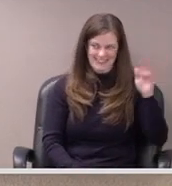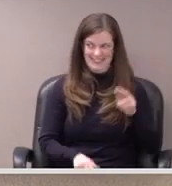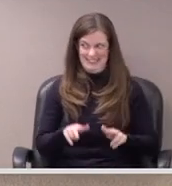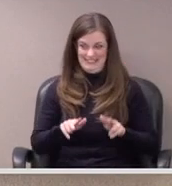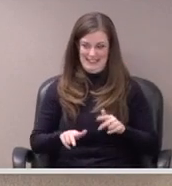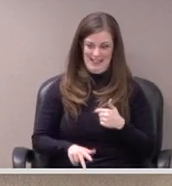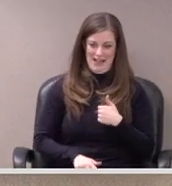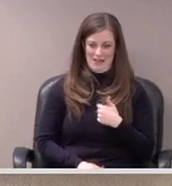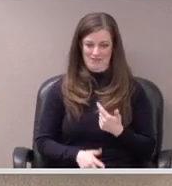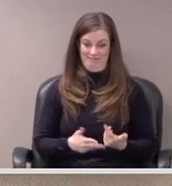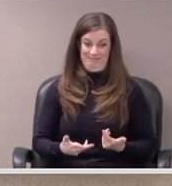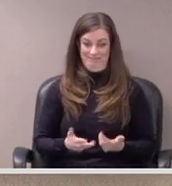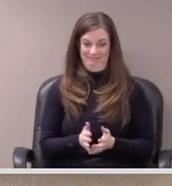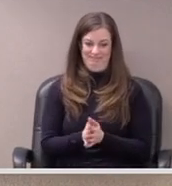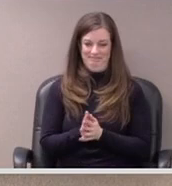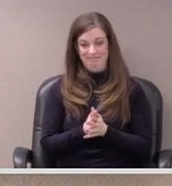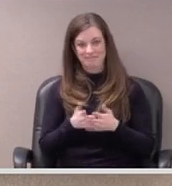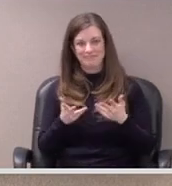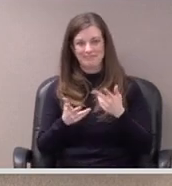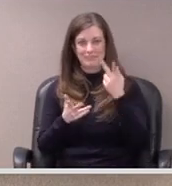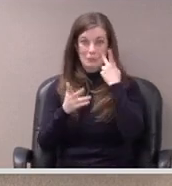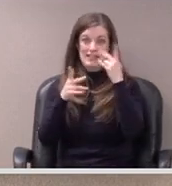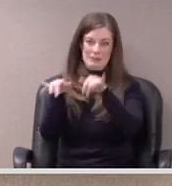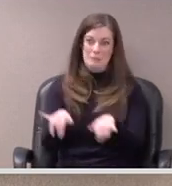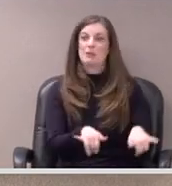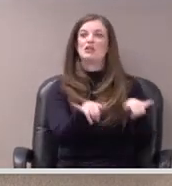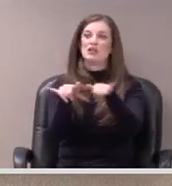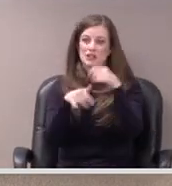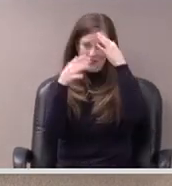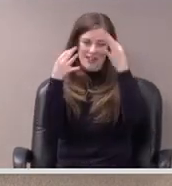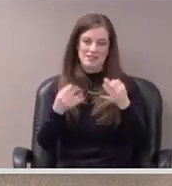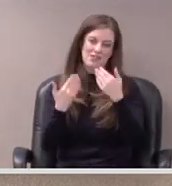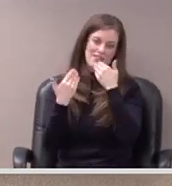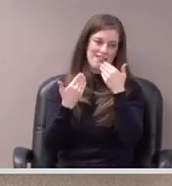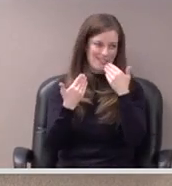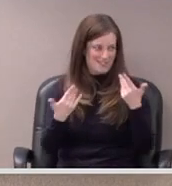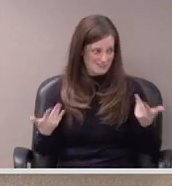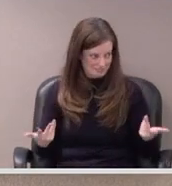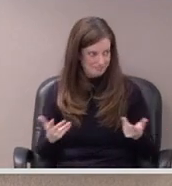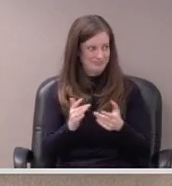awkward. It seems to be unanimous, so thank you very much.